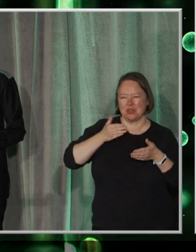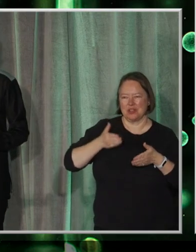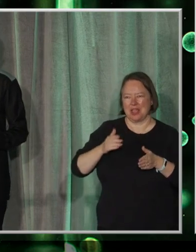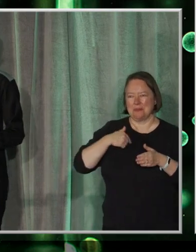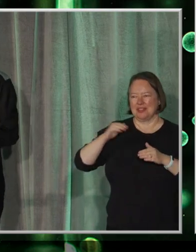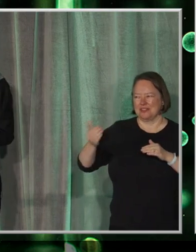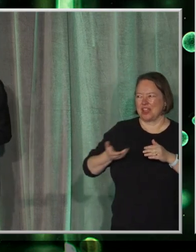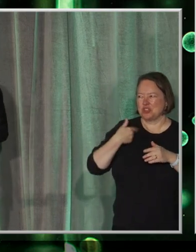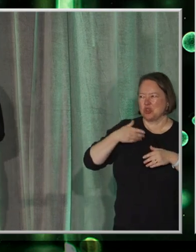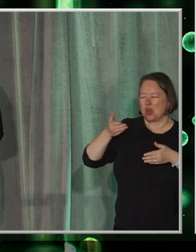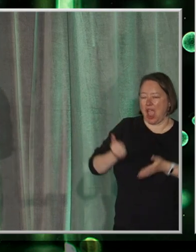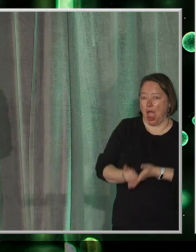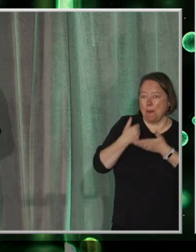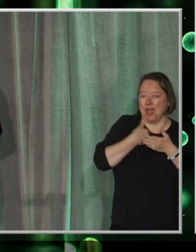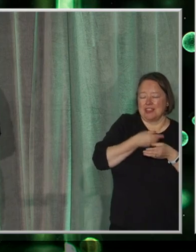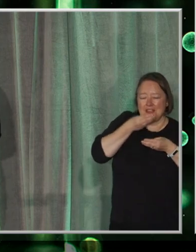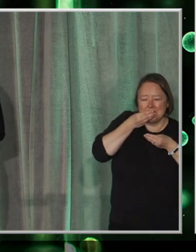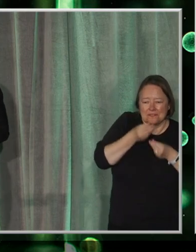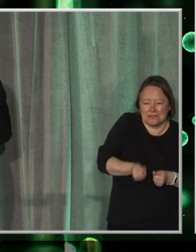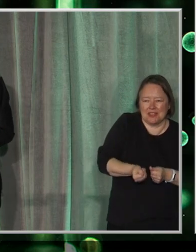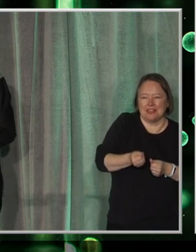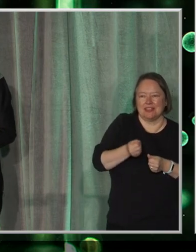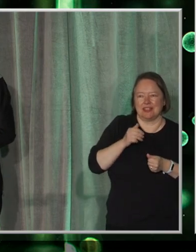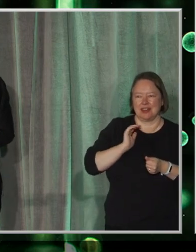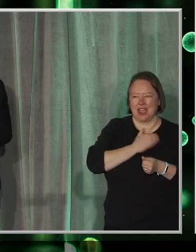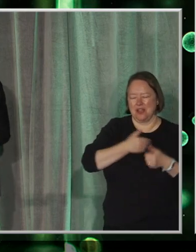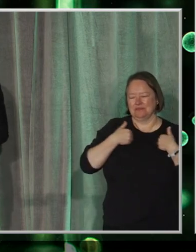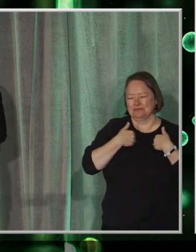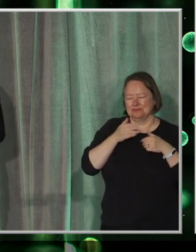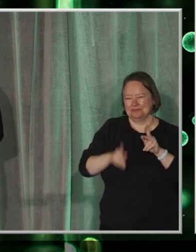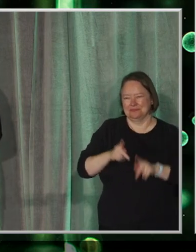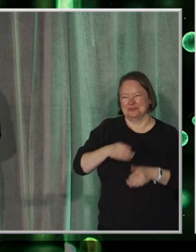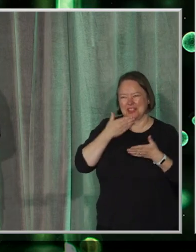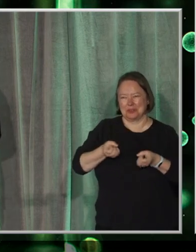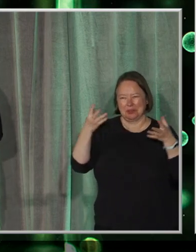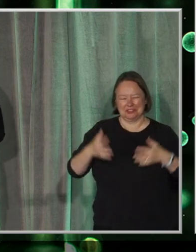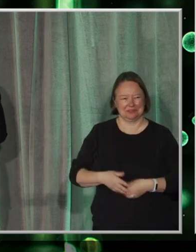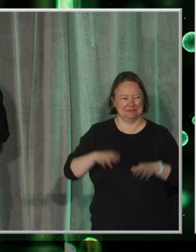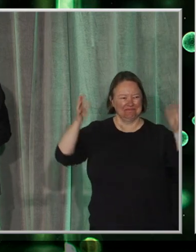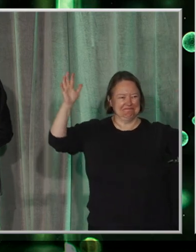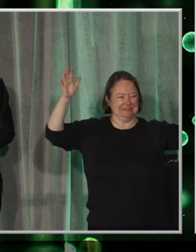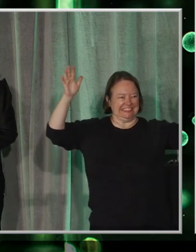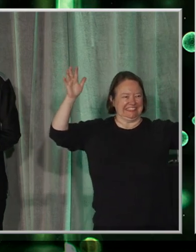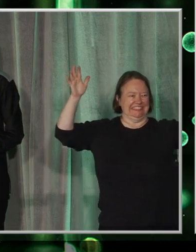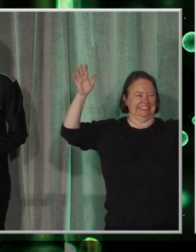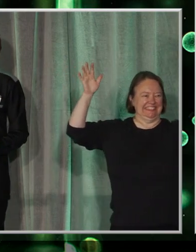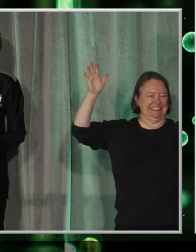you to help us feed our food with the better feeds. Thank you very much.